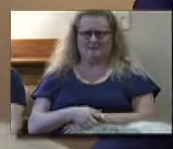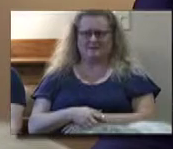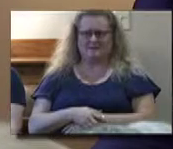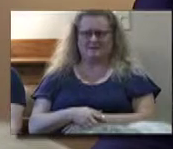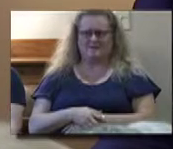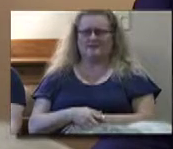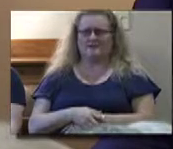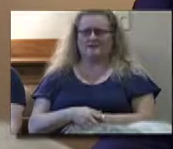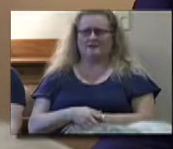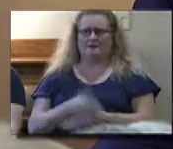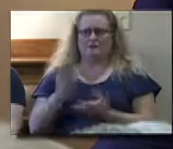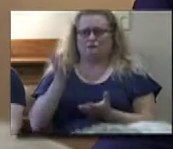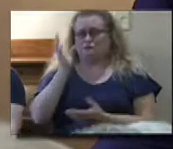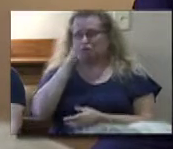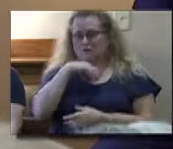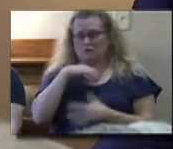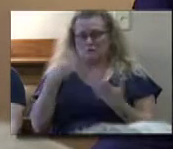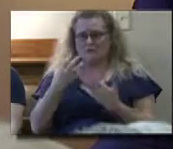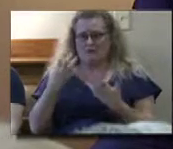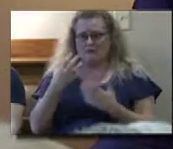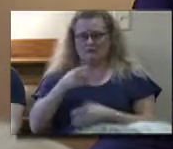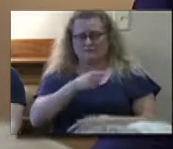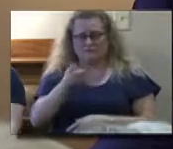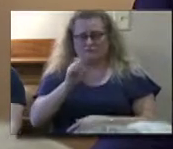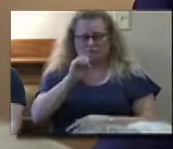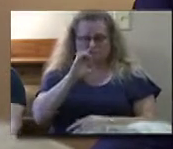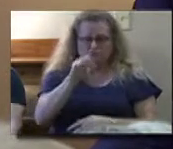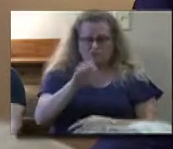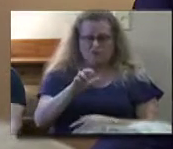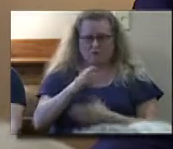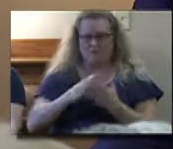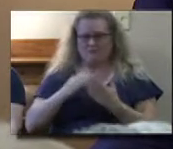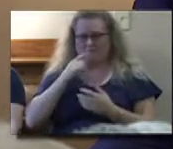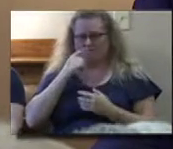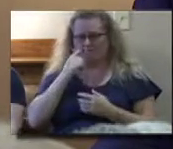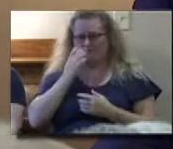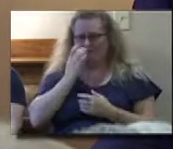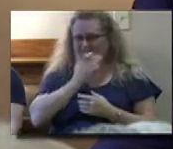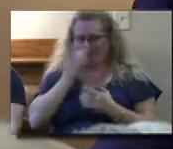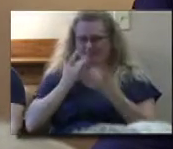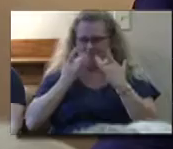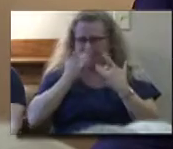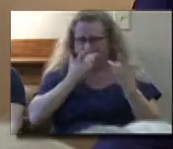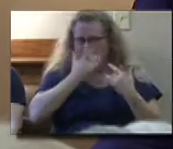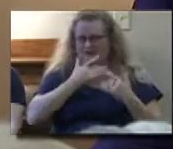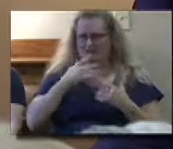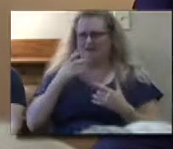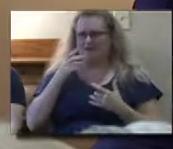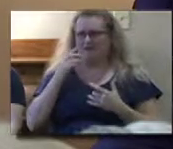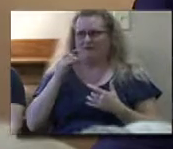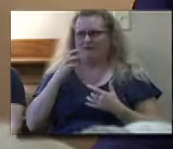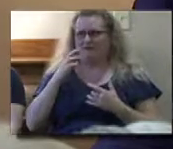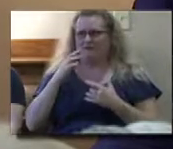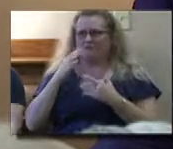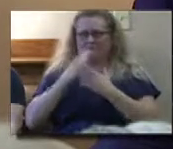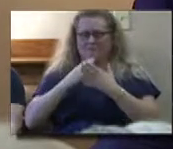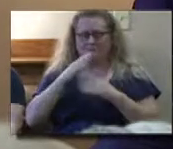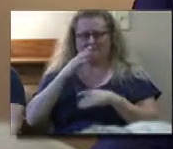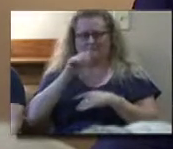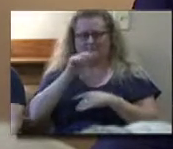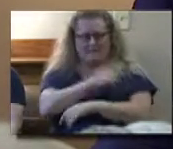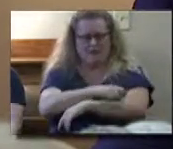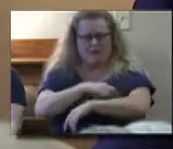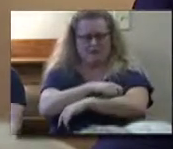The strange thing is the ones with scars and missing teeth and crooked cross tattoos